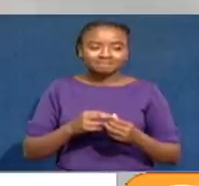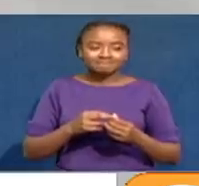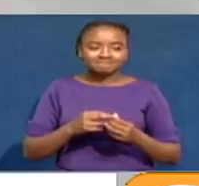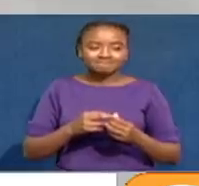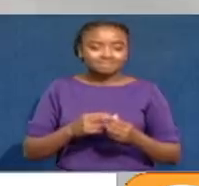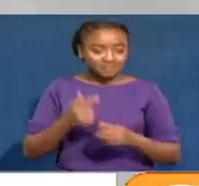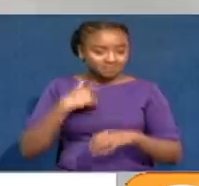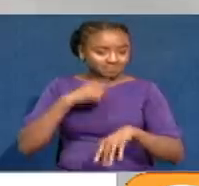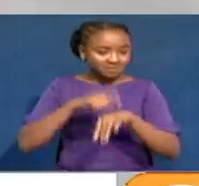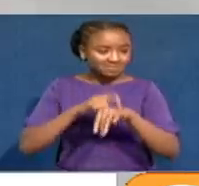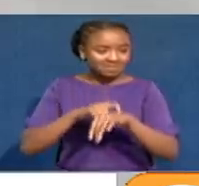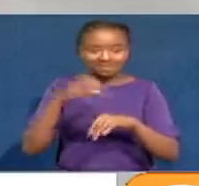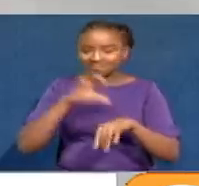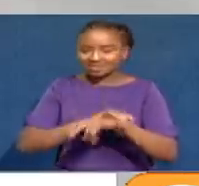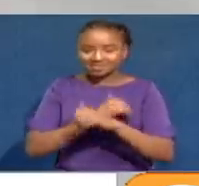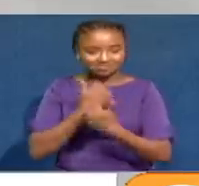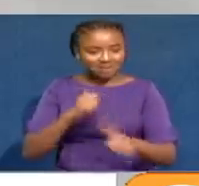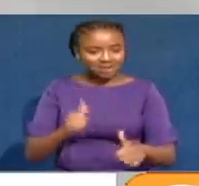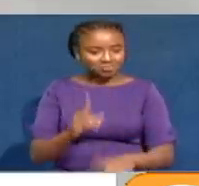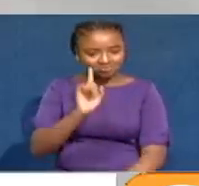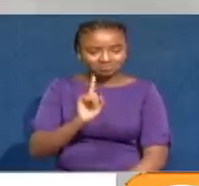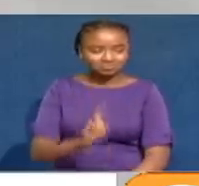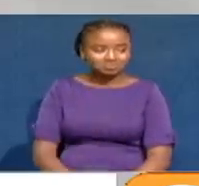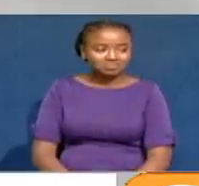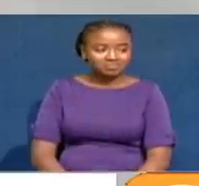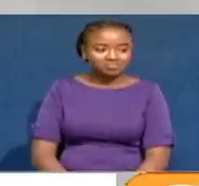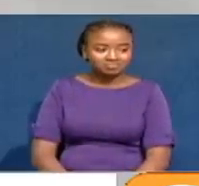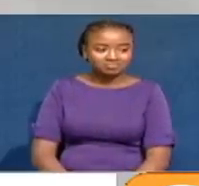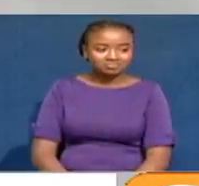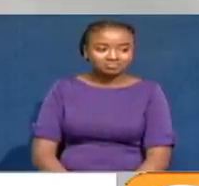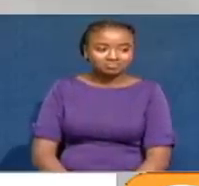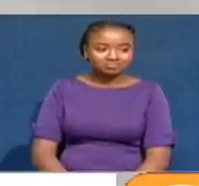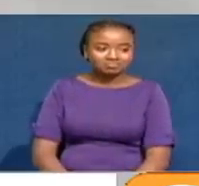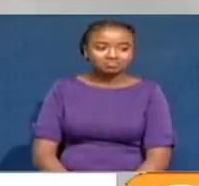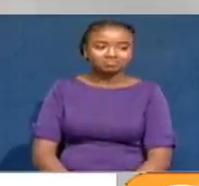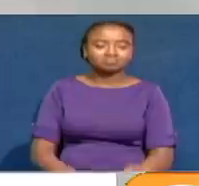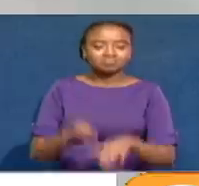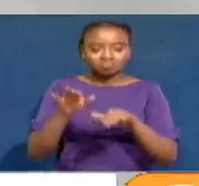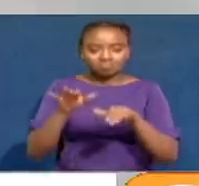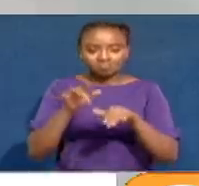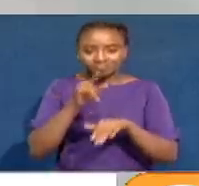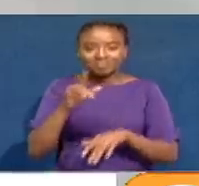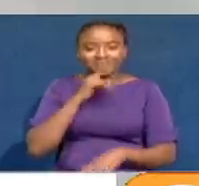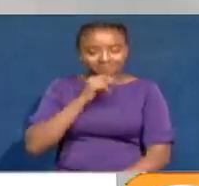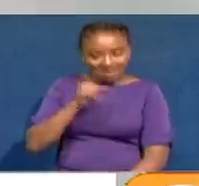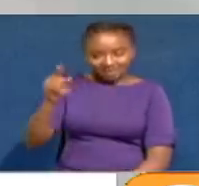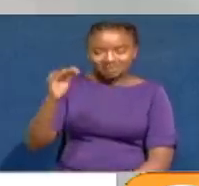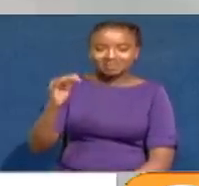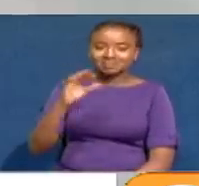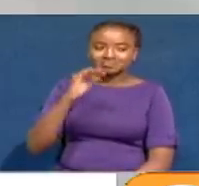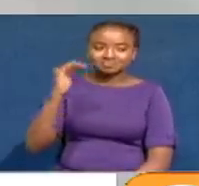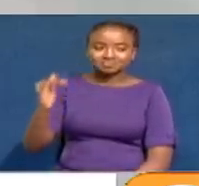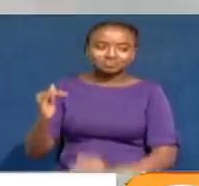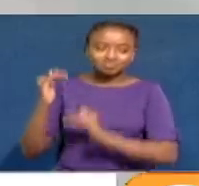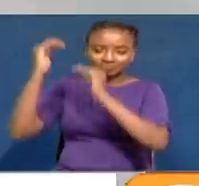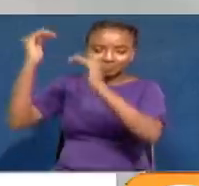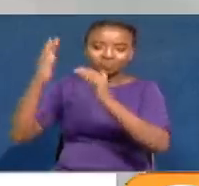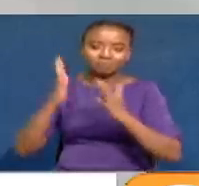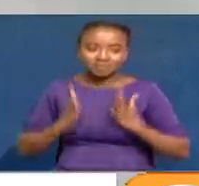enough time. You got plenty of time. Let me finish. He's my senior. By responding that. He's your senior. He's my senior in all respects.